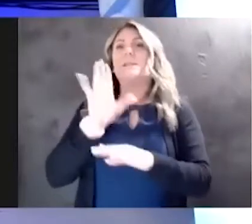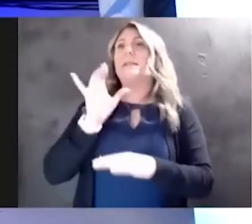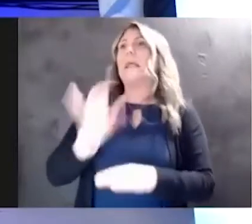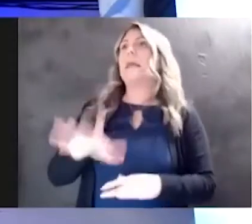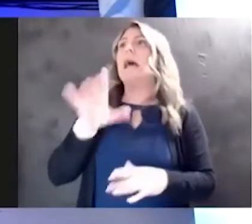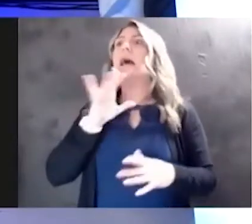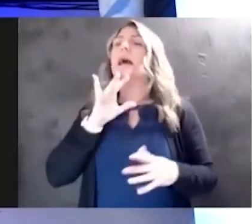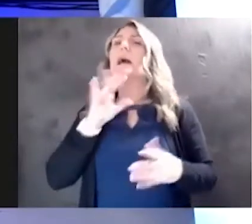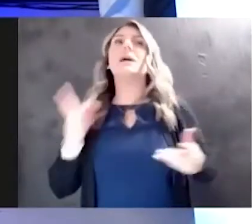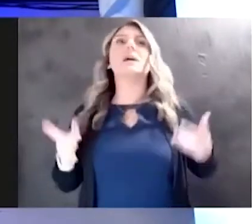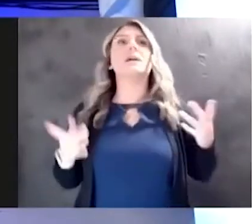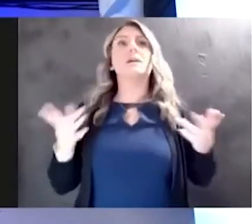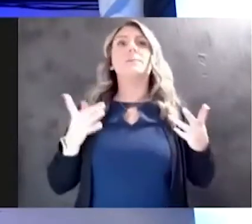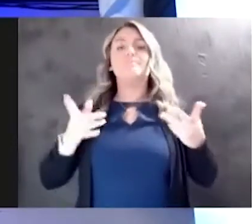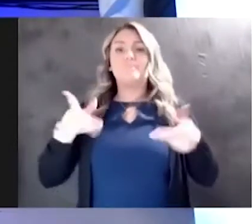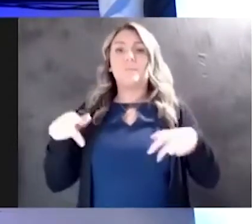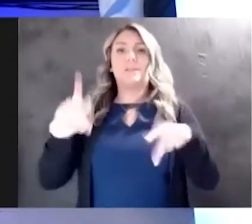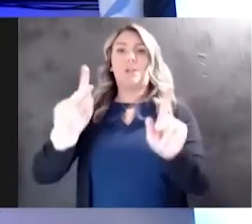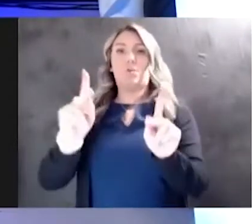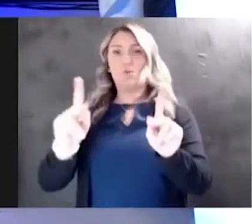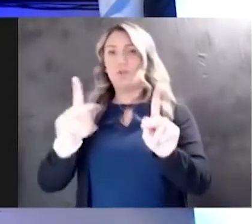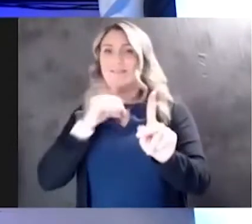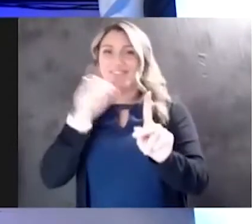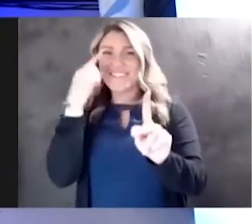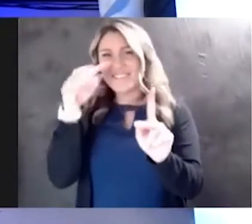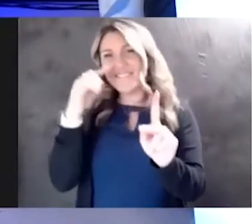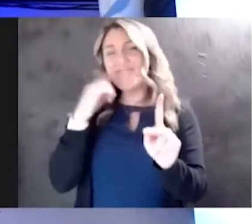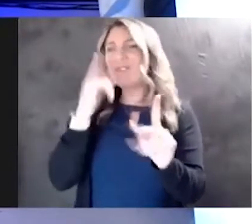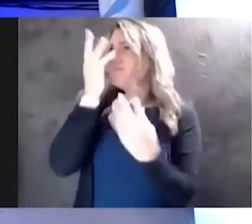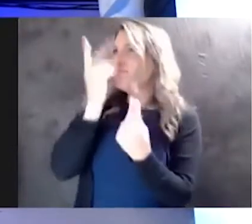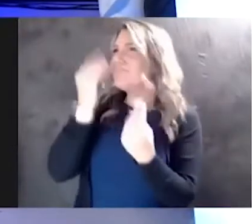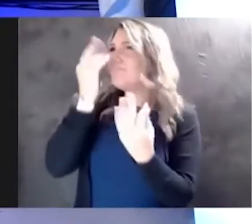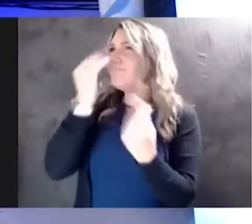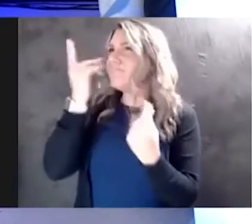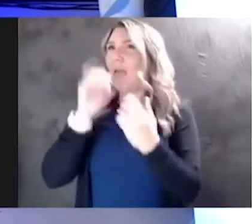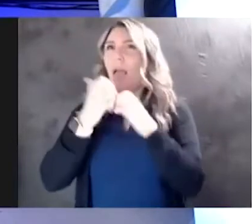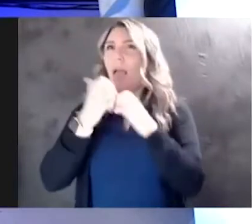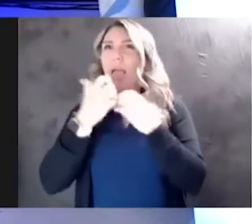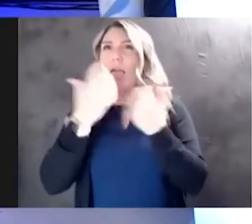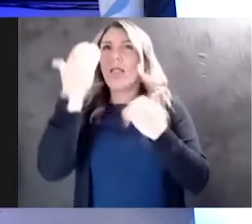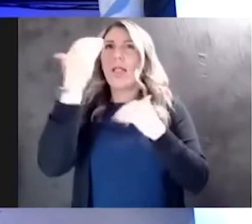an opportunity to sort of think about how limitless